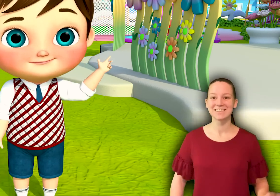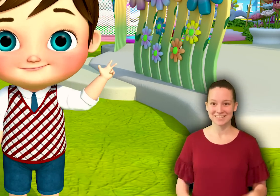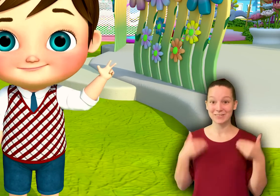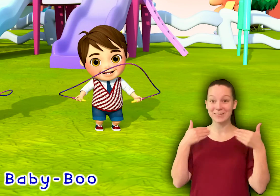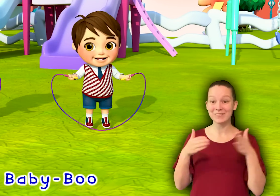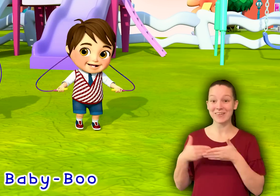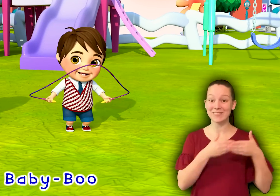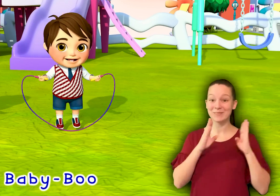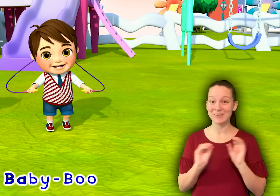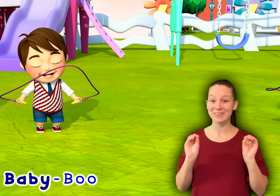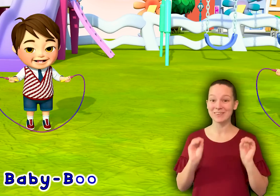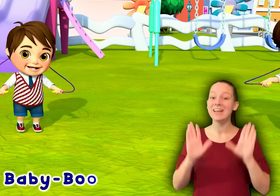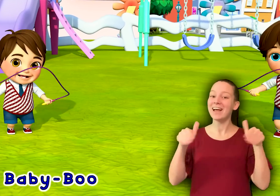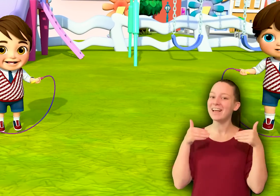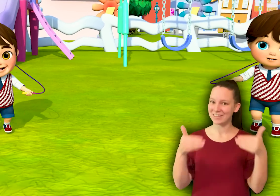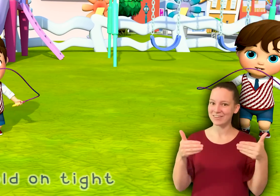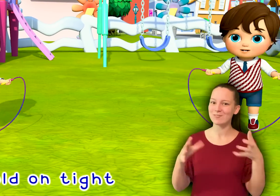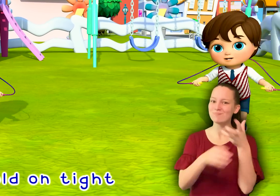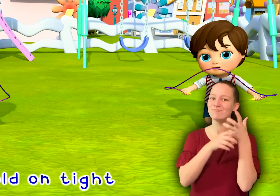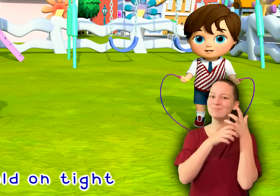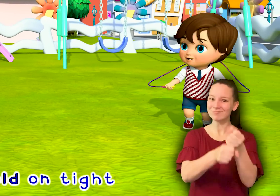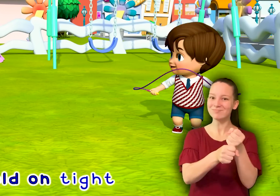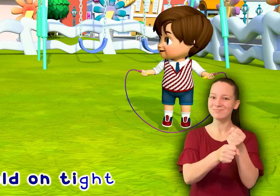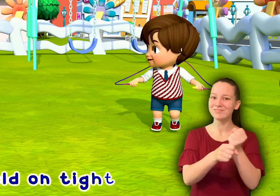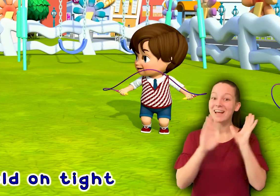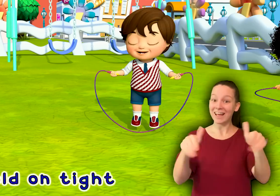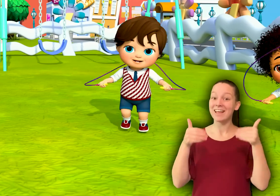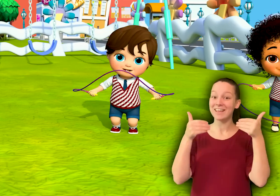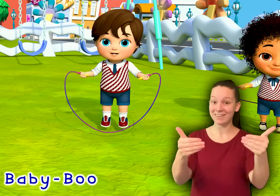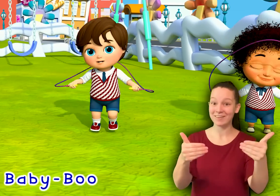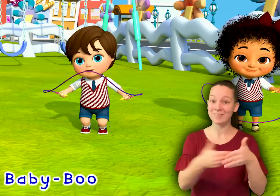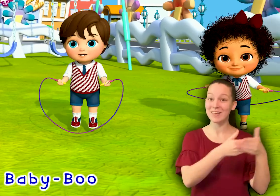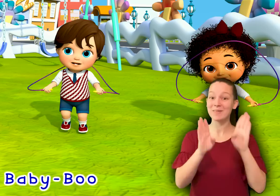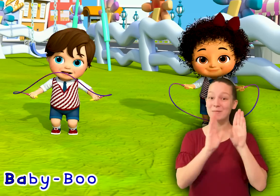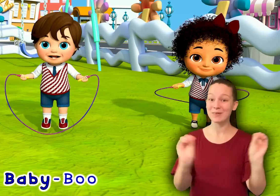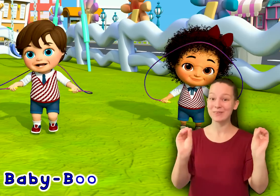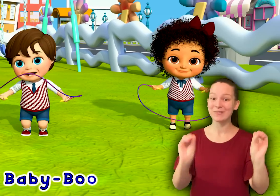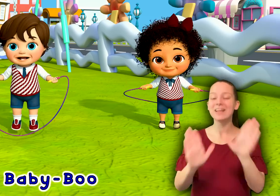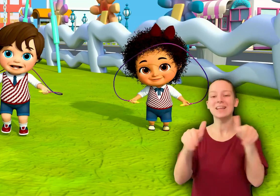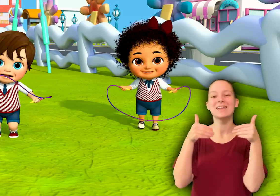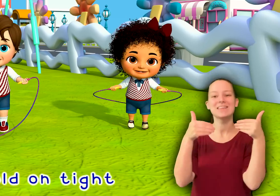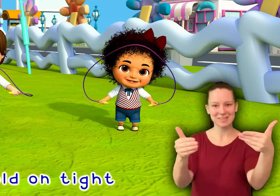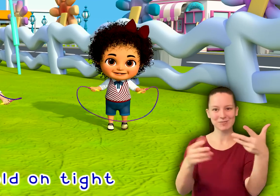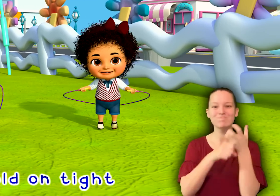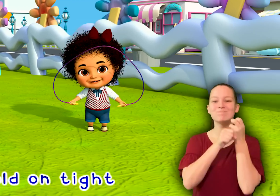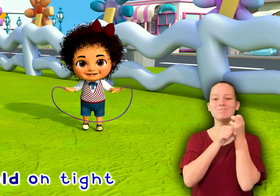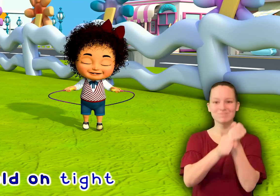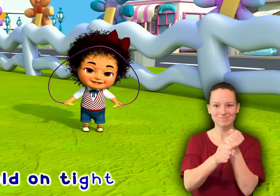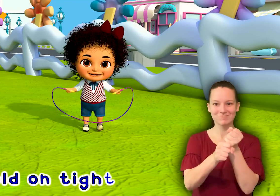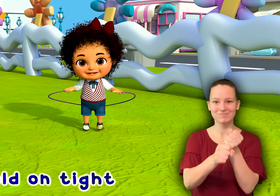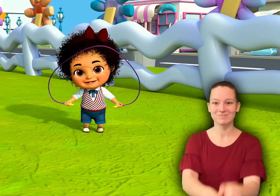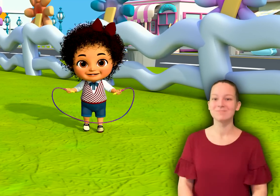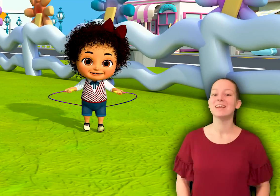Boo Here We Go Baby Boo here we go hold on tight here we go baby boo here we